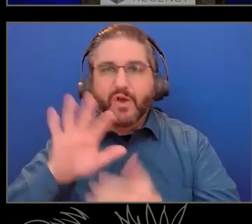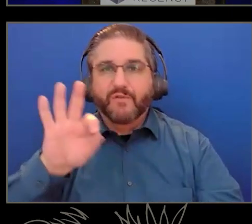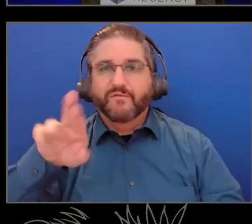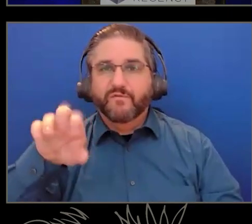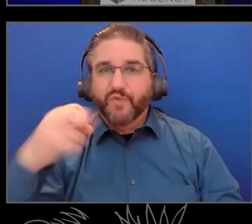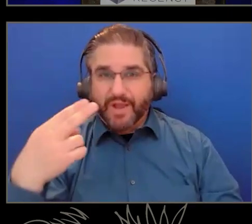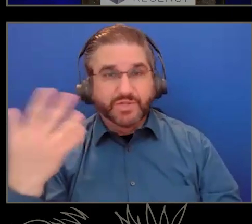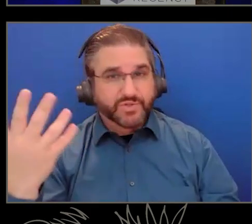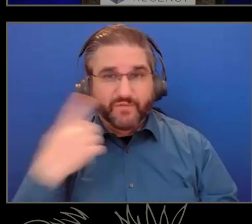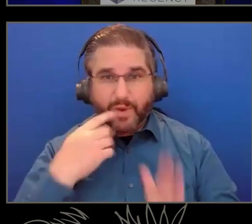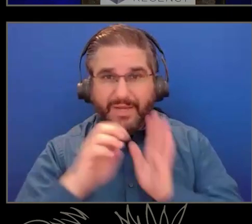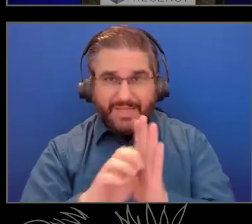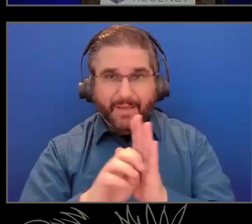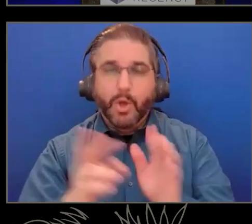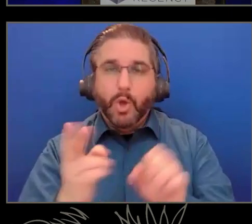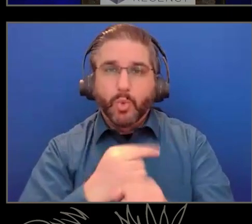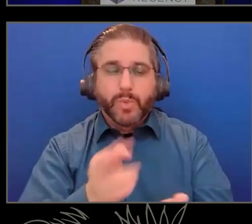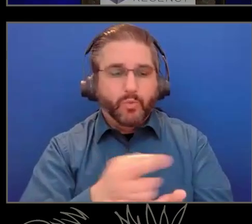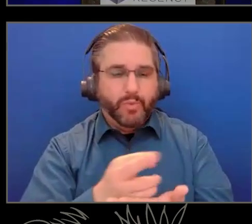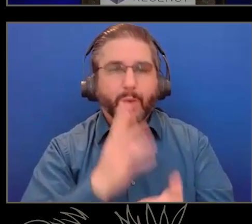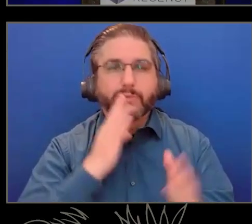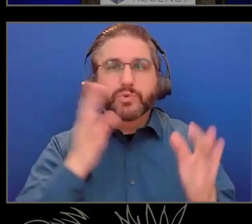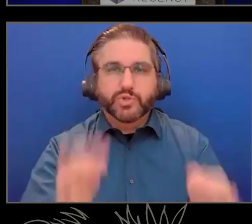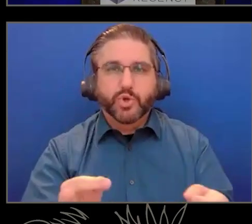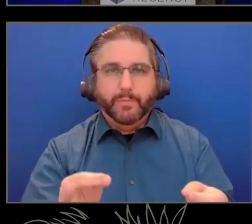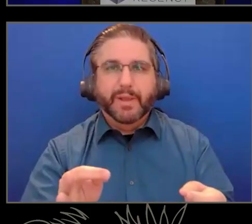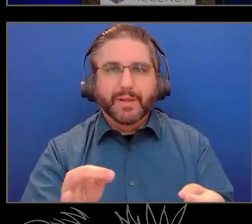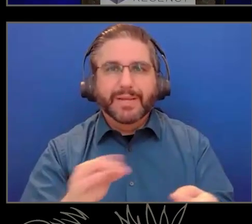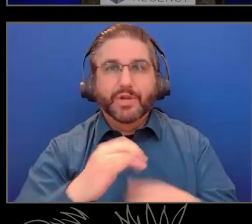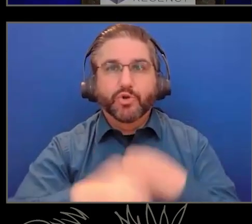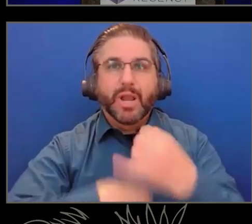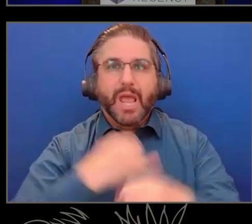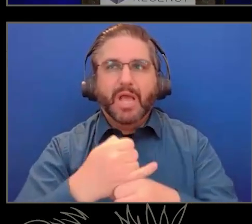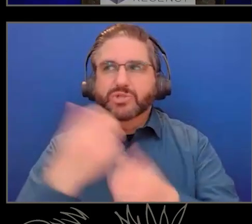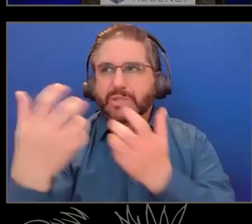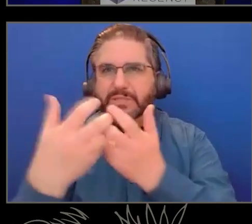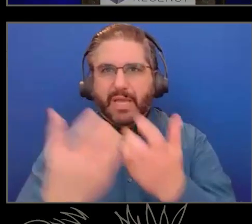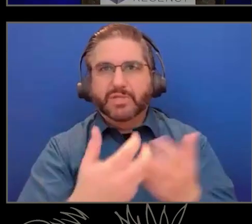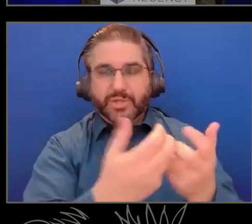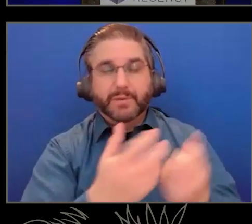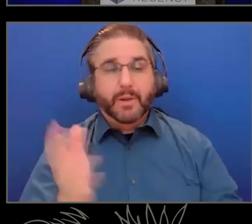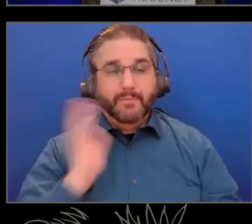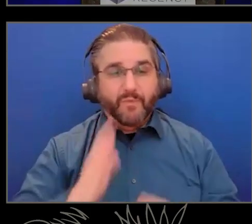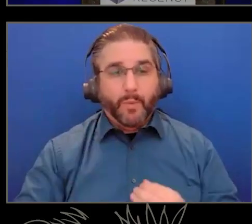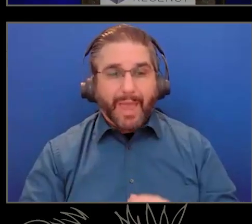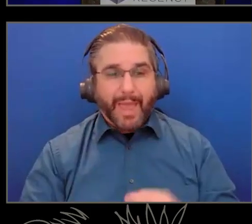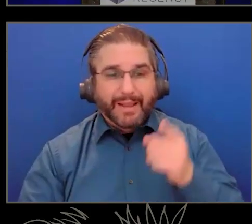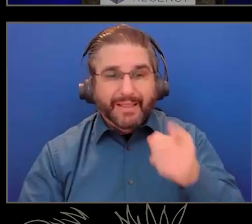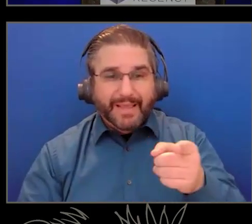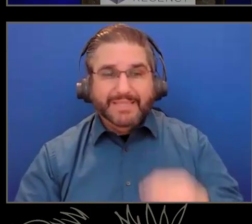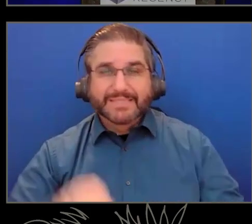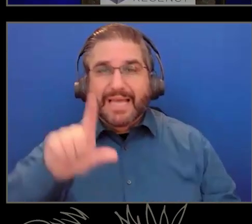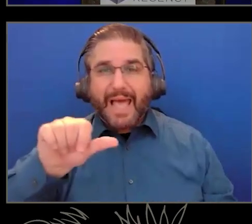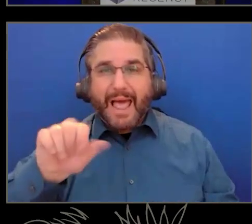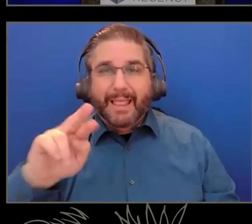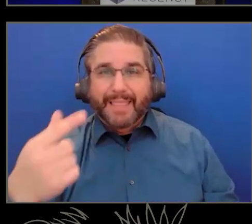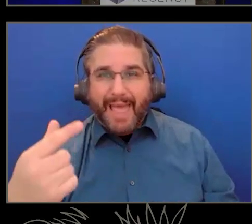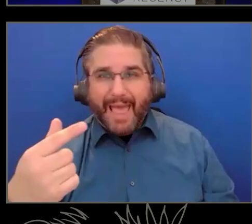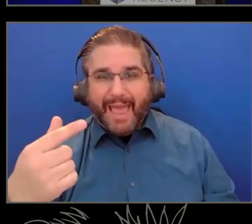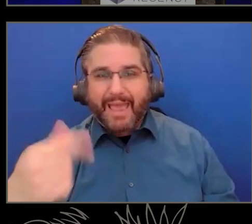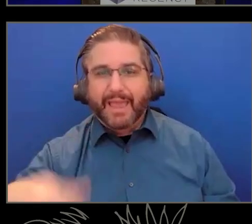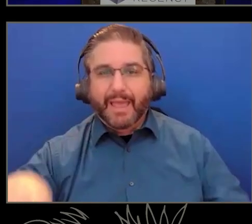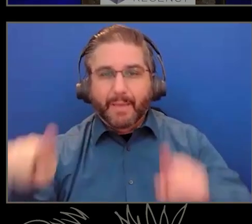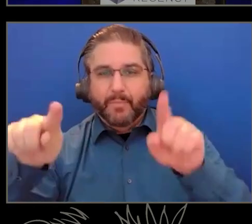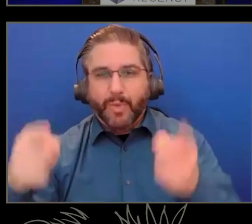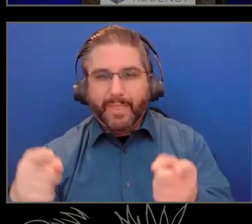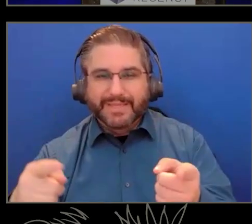URL to determine internationalization. And before, we would have to add like something like this, like lang, and these parentheses to say this is